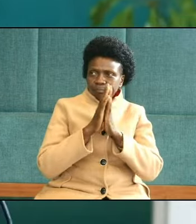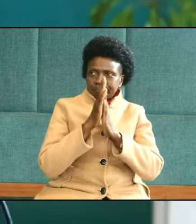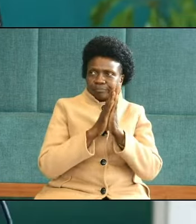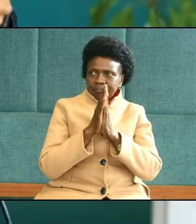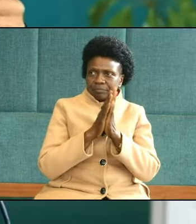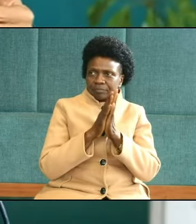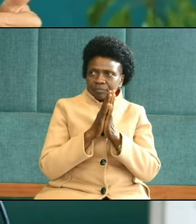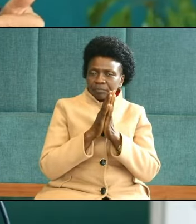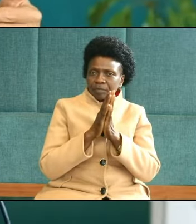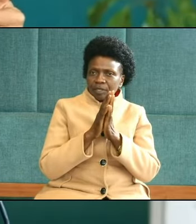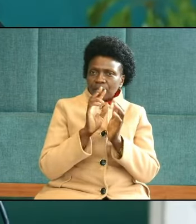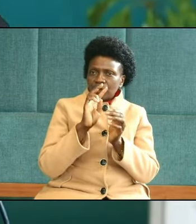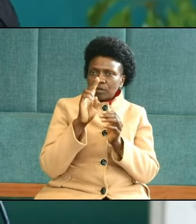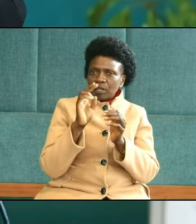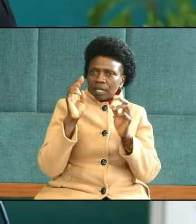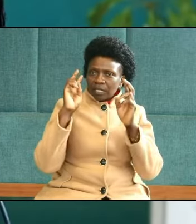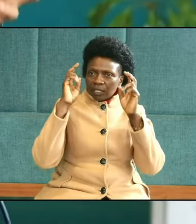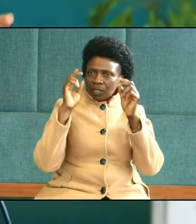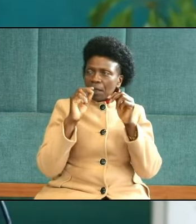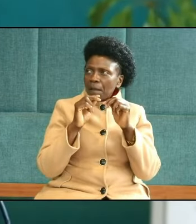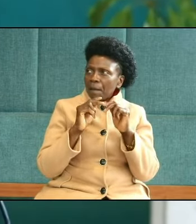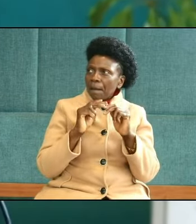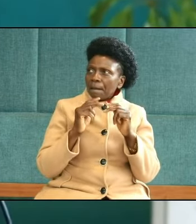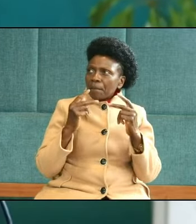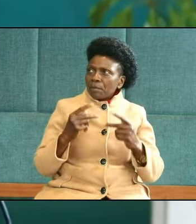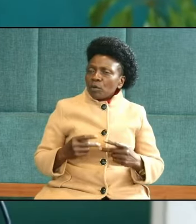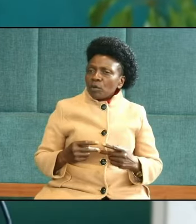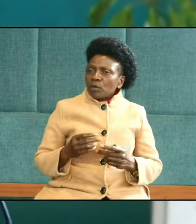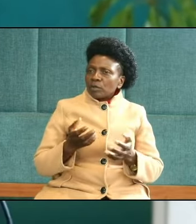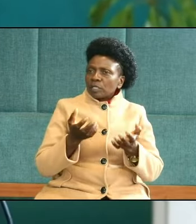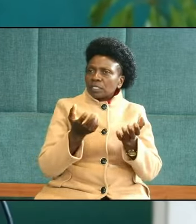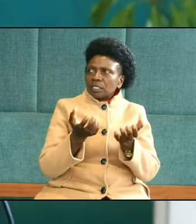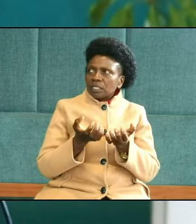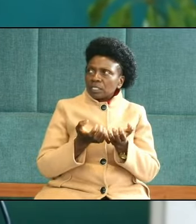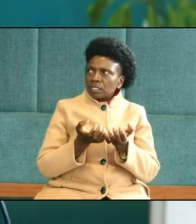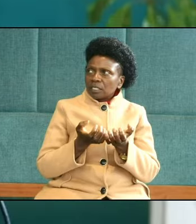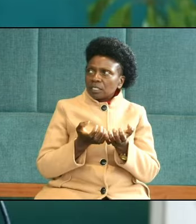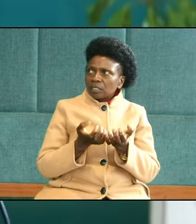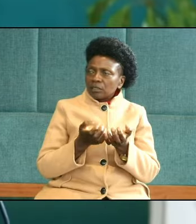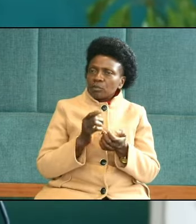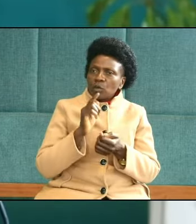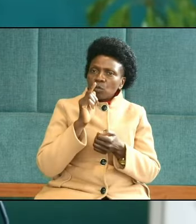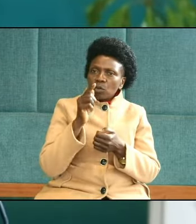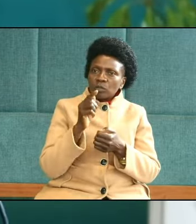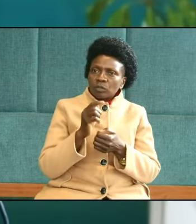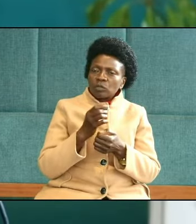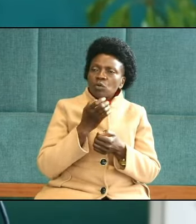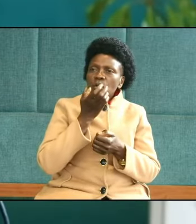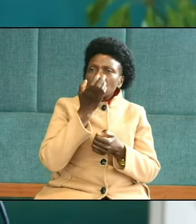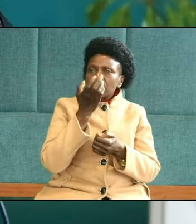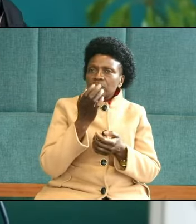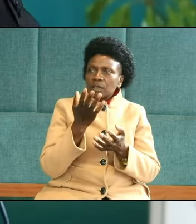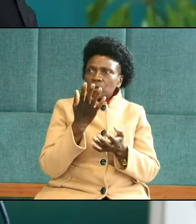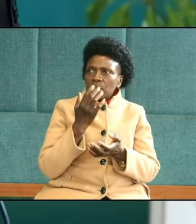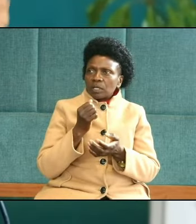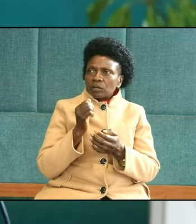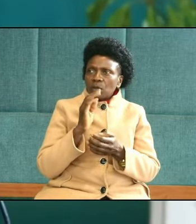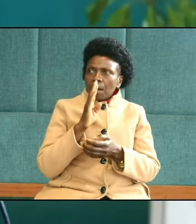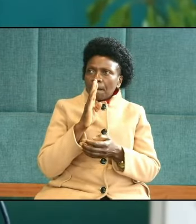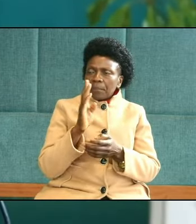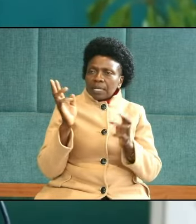they looked at this issue. People needed to be warned. Sins had to be confessed. Debts repaid. They wanted to